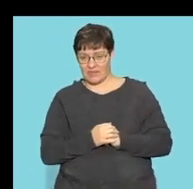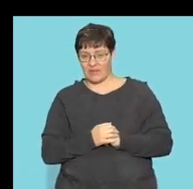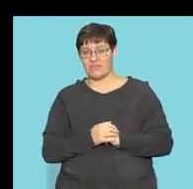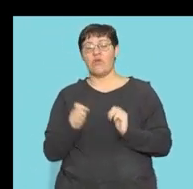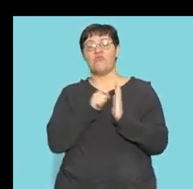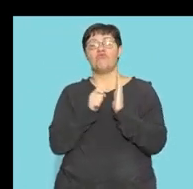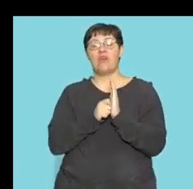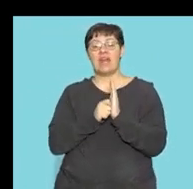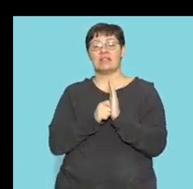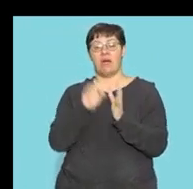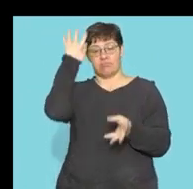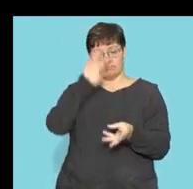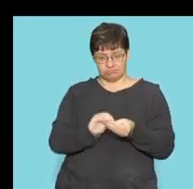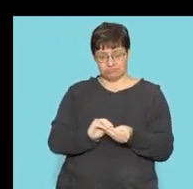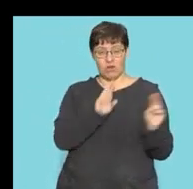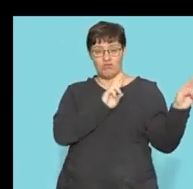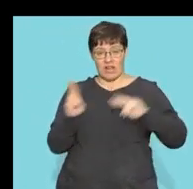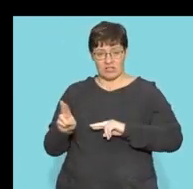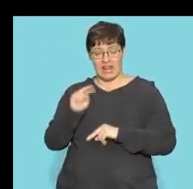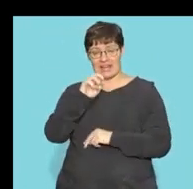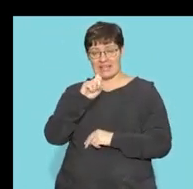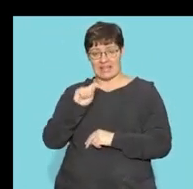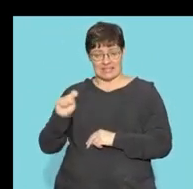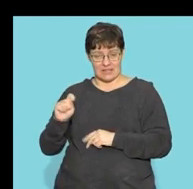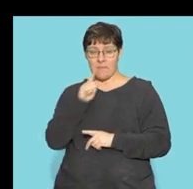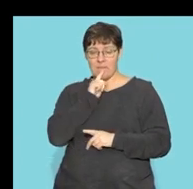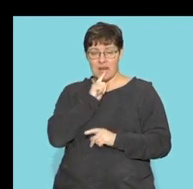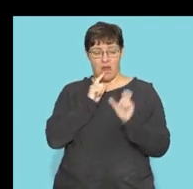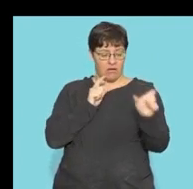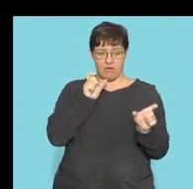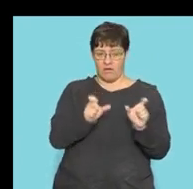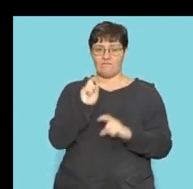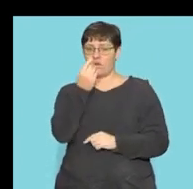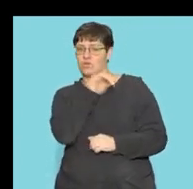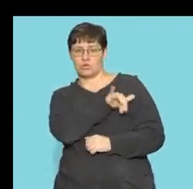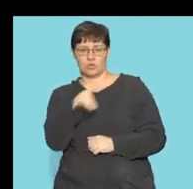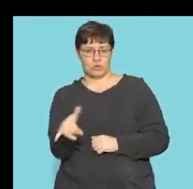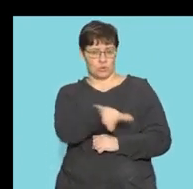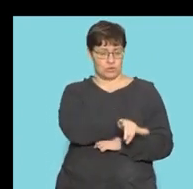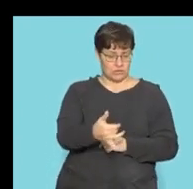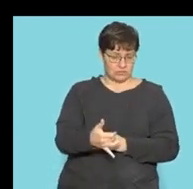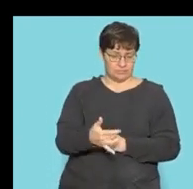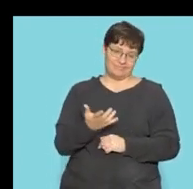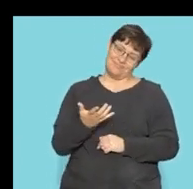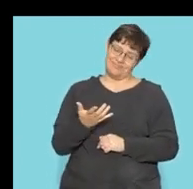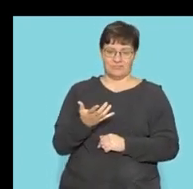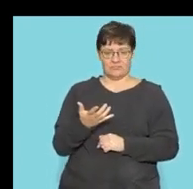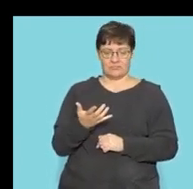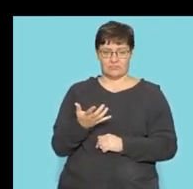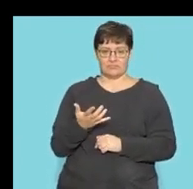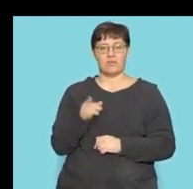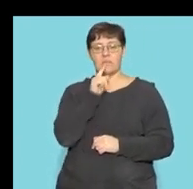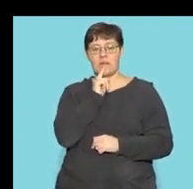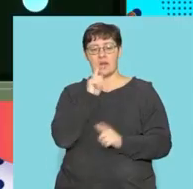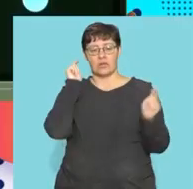And if we're going to write a net reaction, it means then we're going to have to write them in the right order. Writing in the